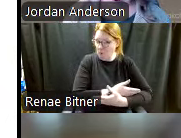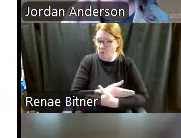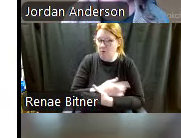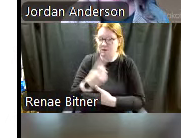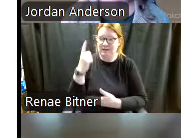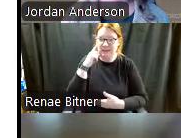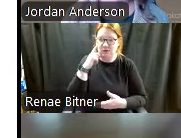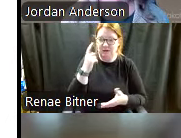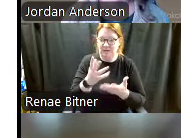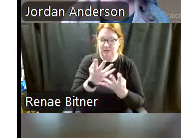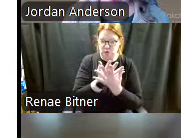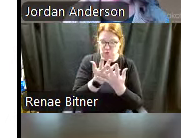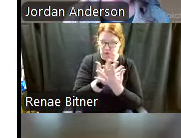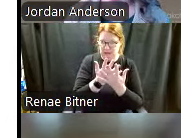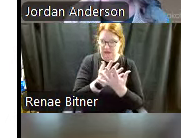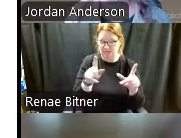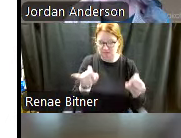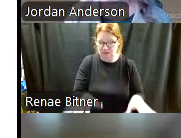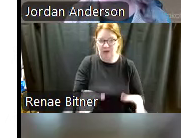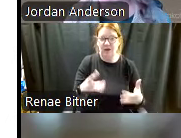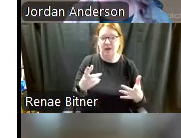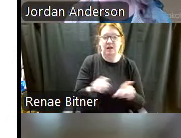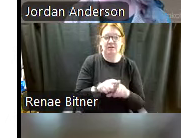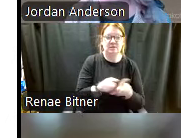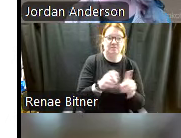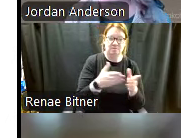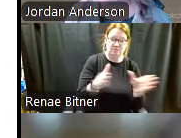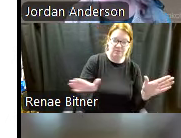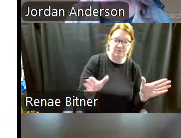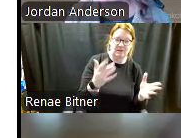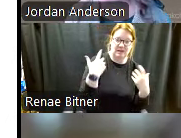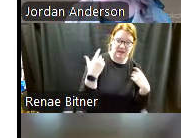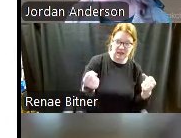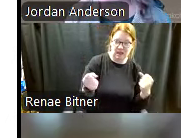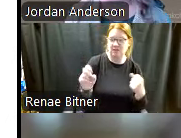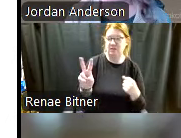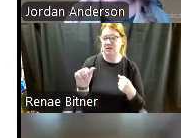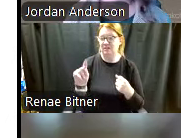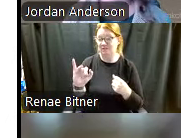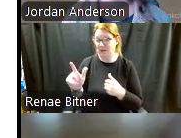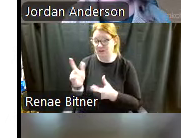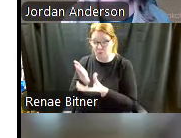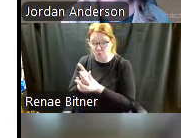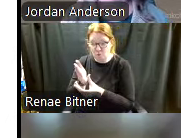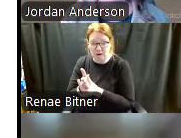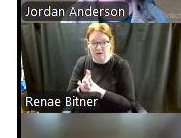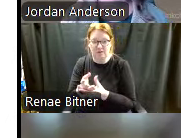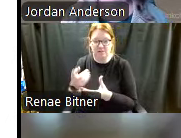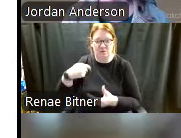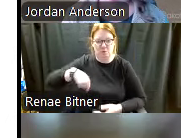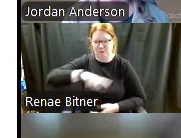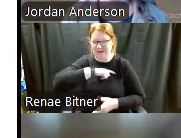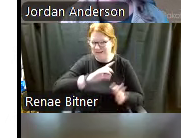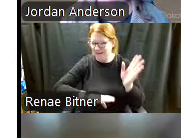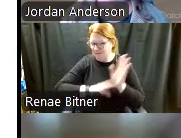director and public health and vital records, and we created a memorandum of agreement. I believe it is in